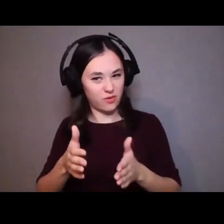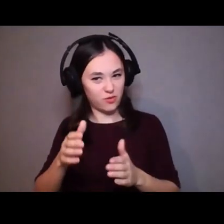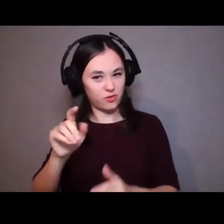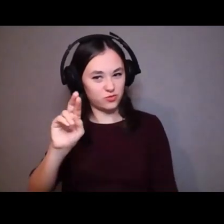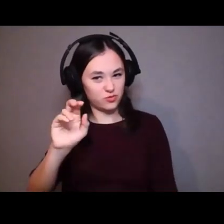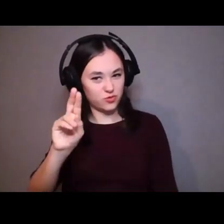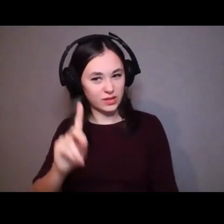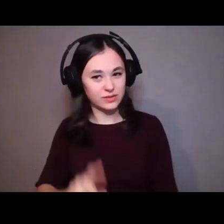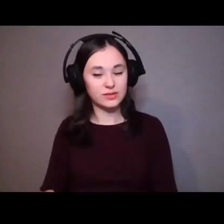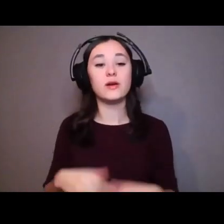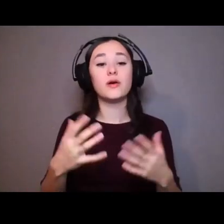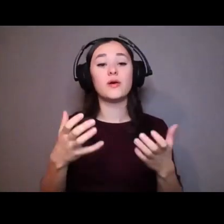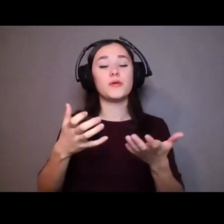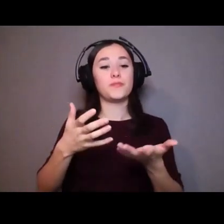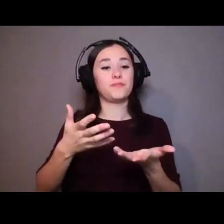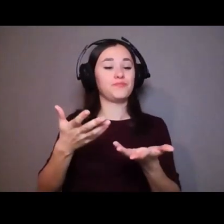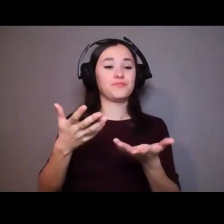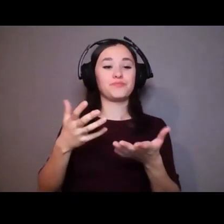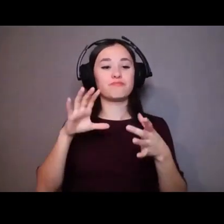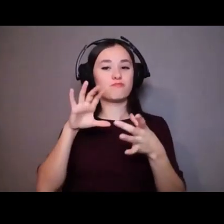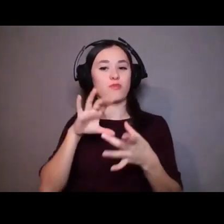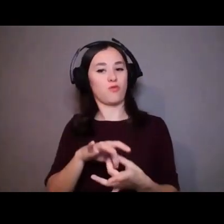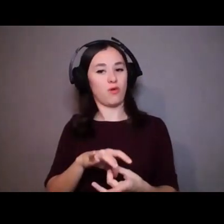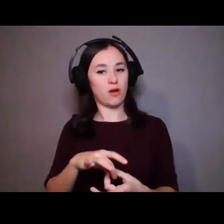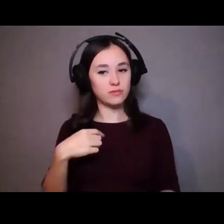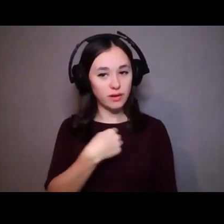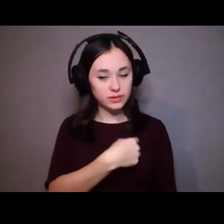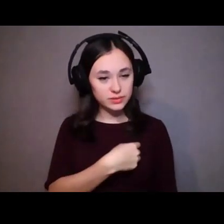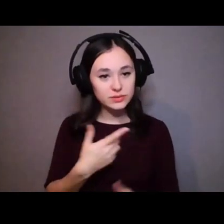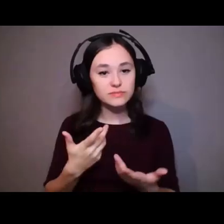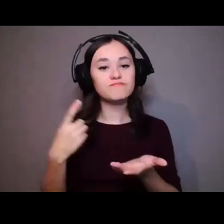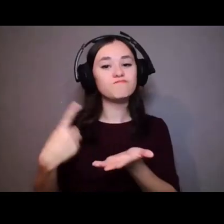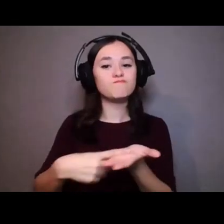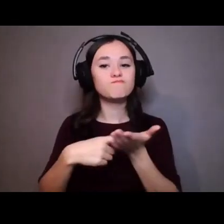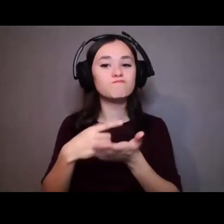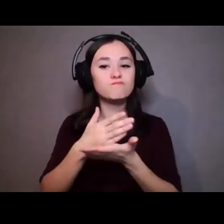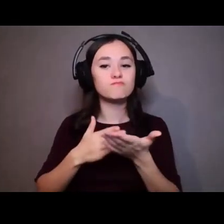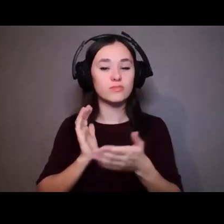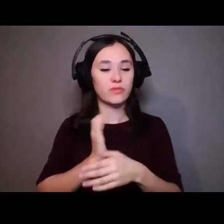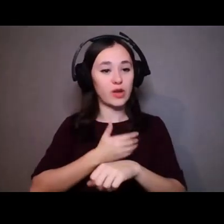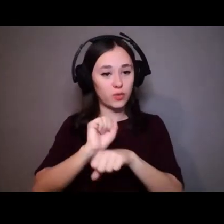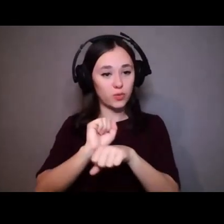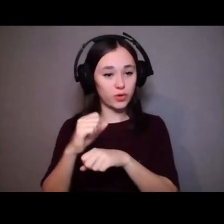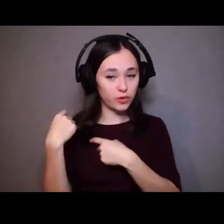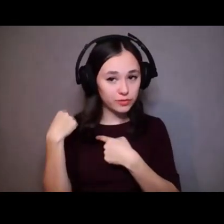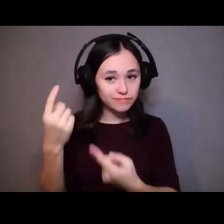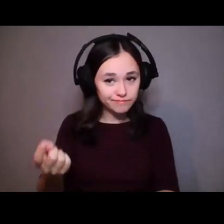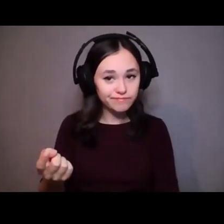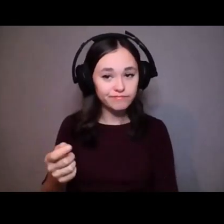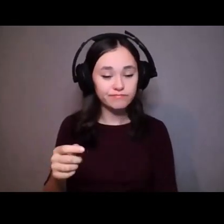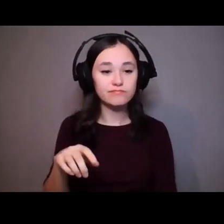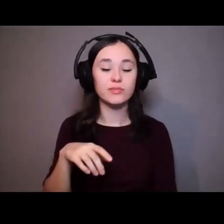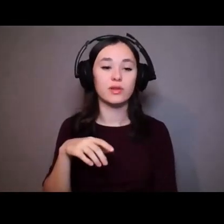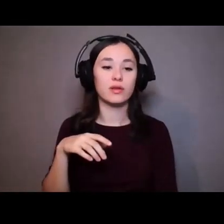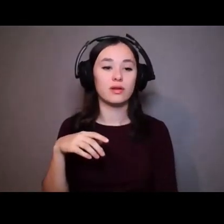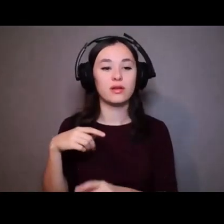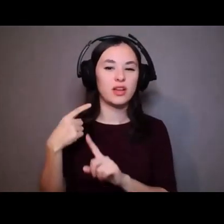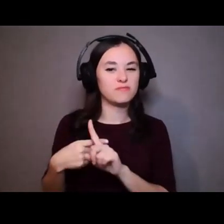a little bit and ground us all in some of the work that we've been doing over the course of the past few